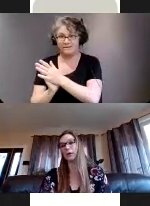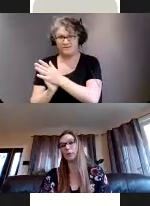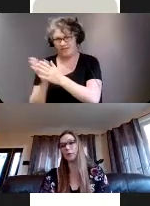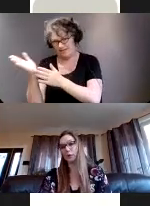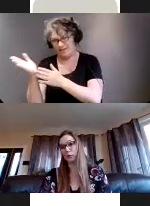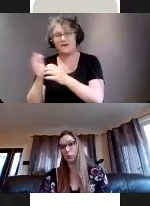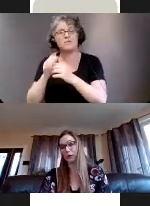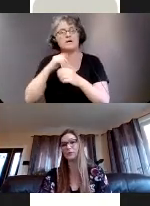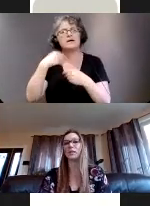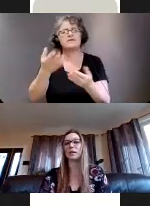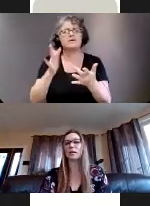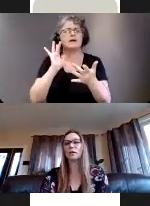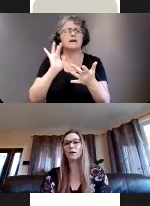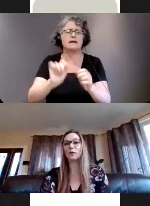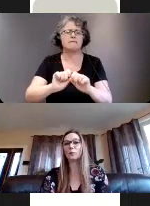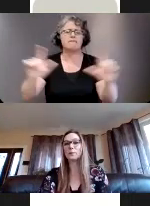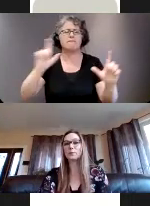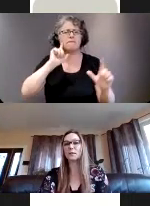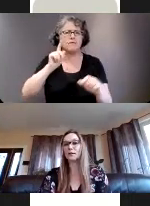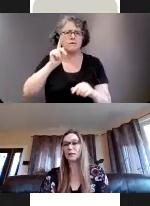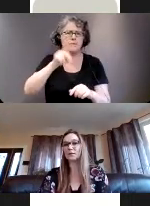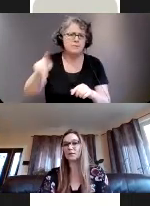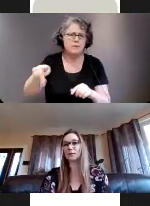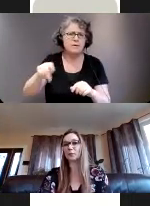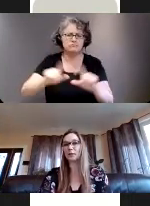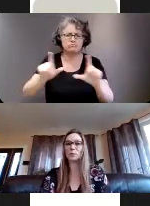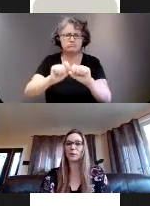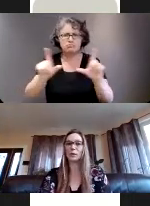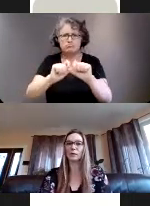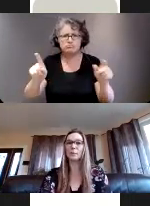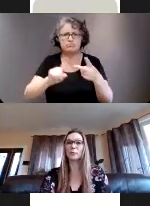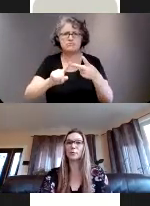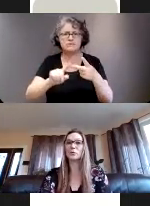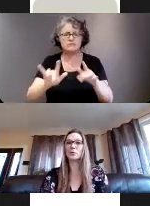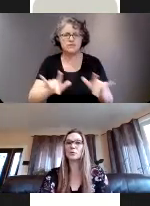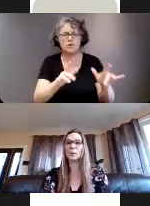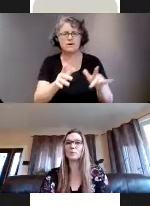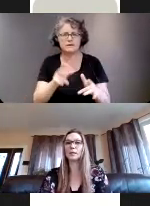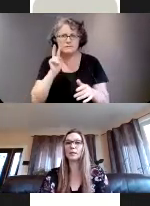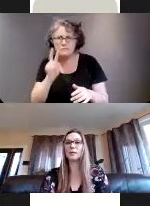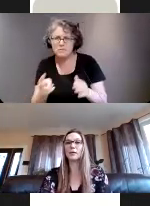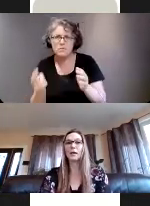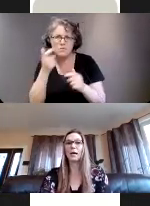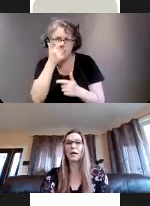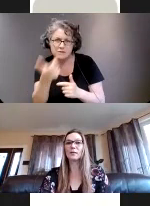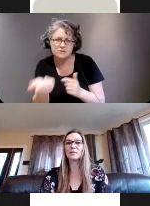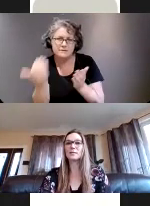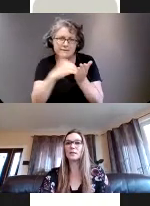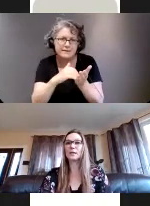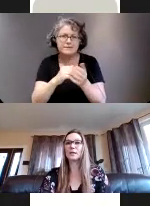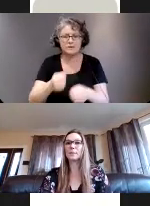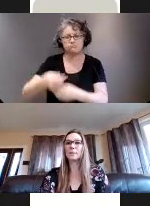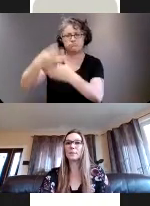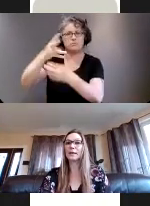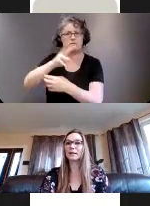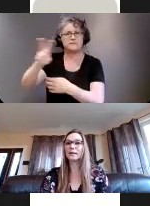and the video recording of today on our website in the next couple of days when we get it uploaded to the website. And again, thank